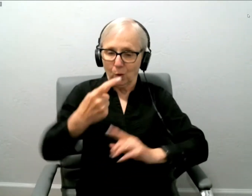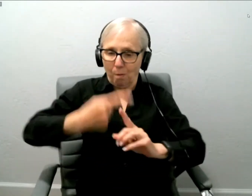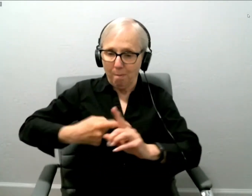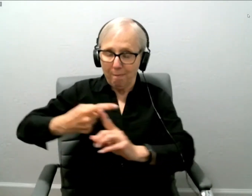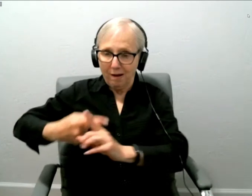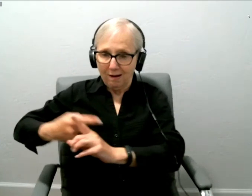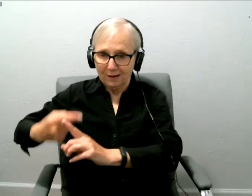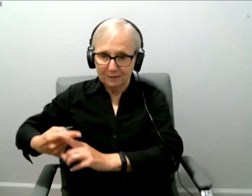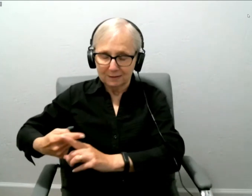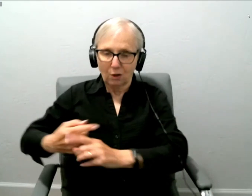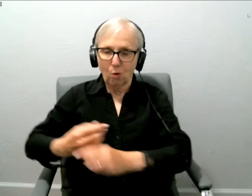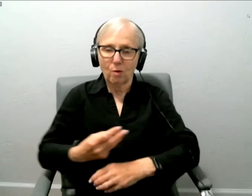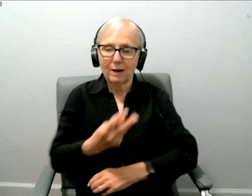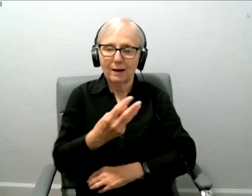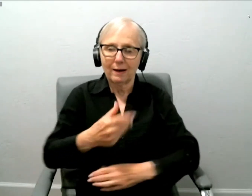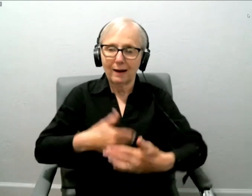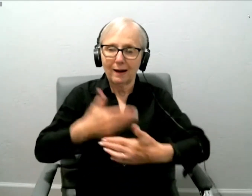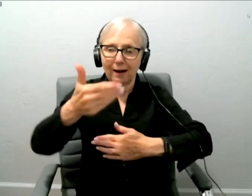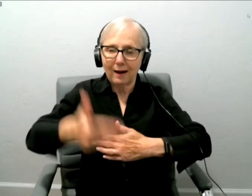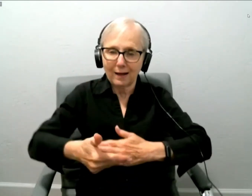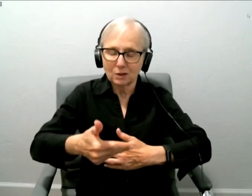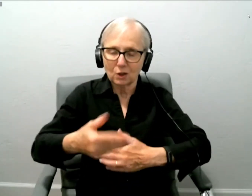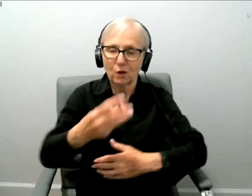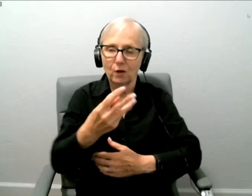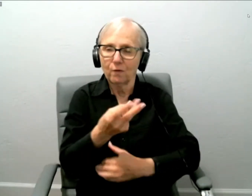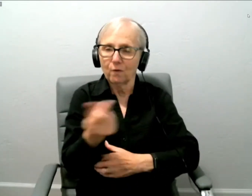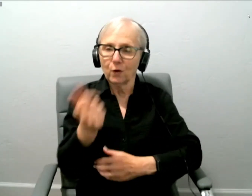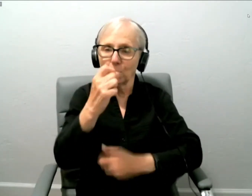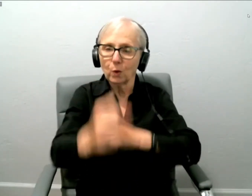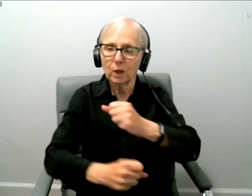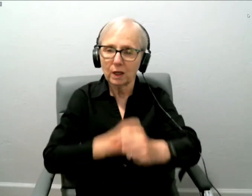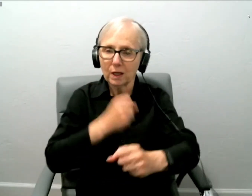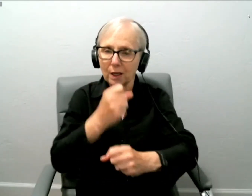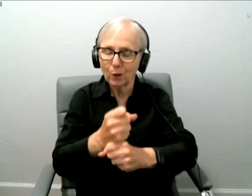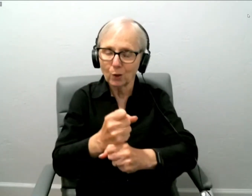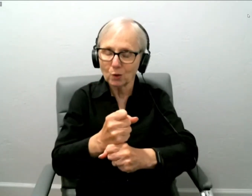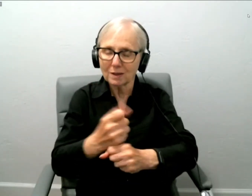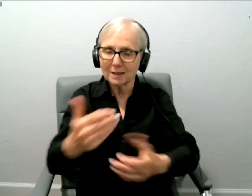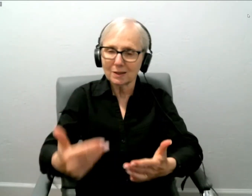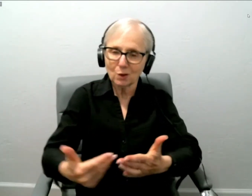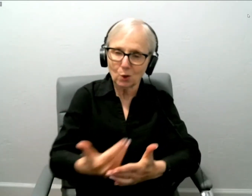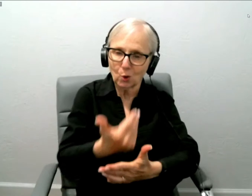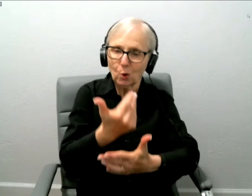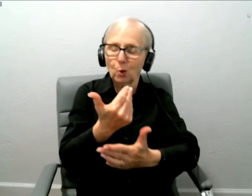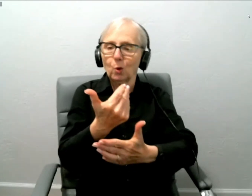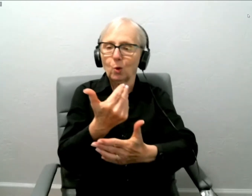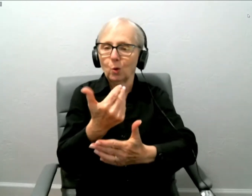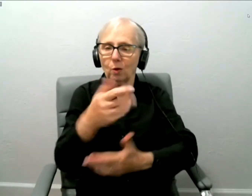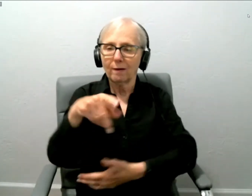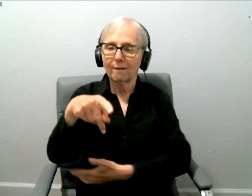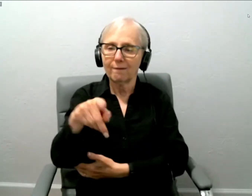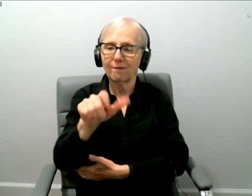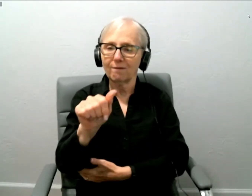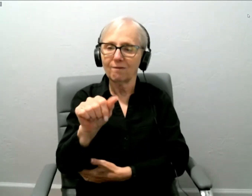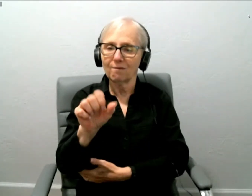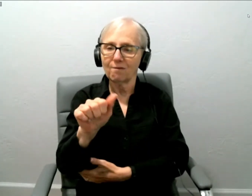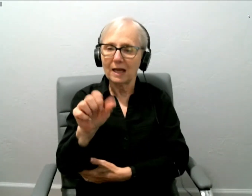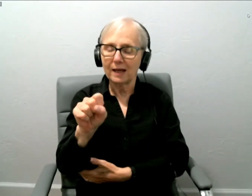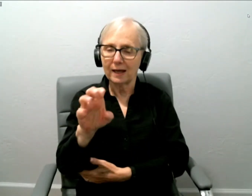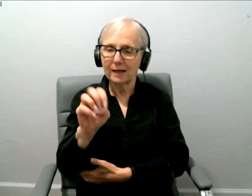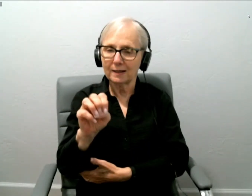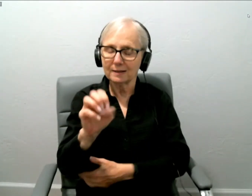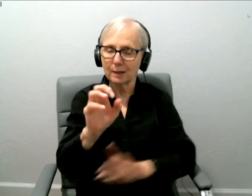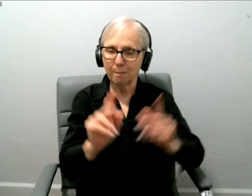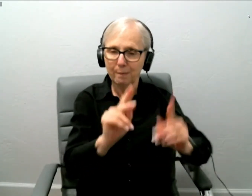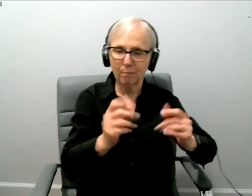we sort of move into this, whether you call it endemic or not, this new phase where people are tired of it and